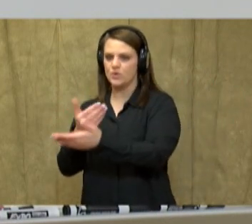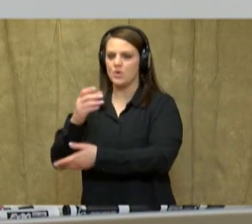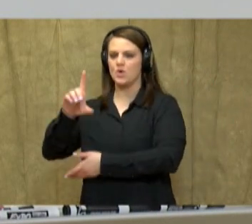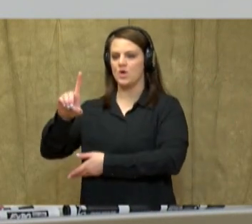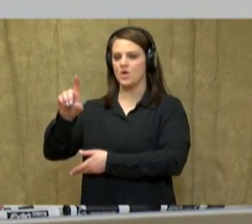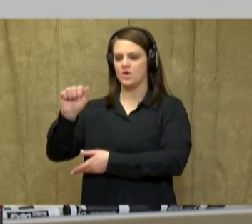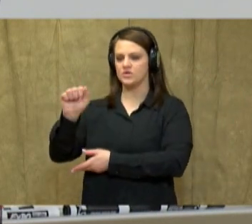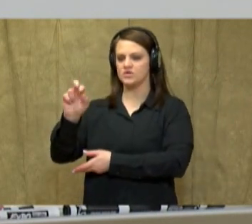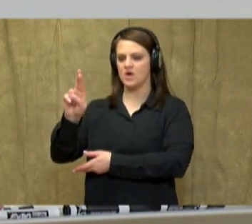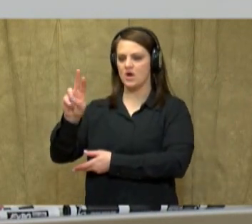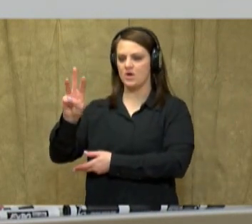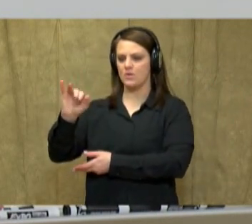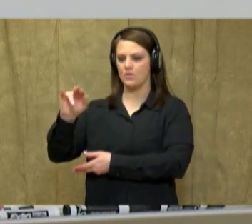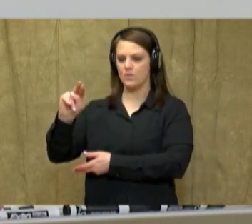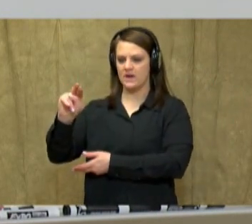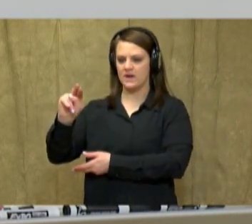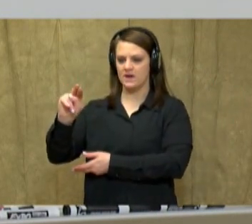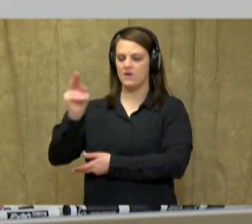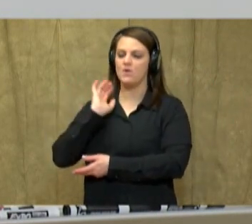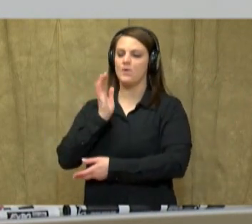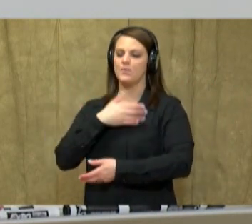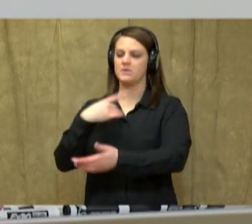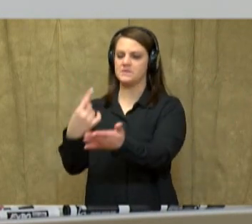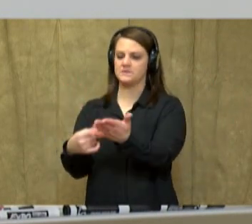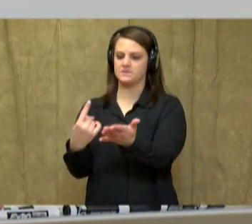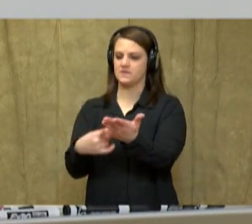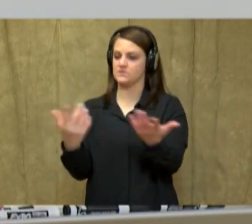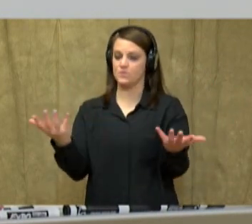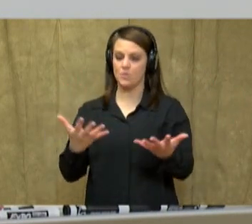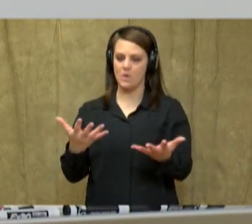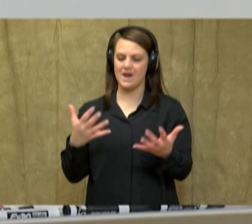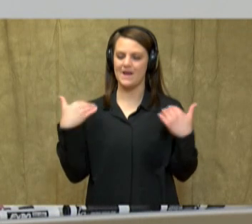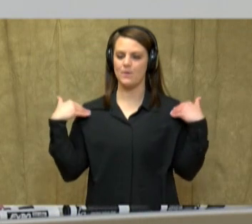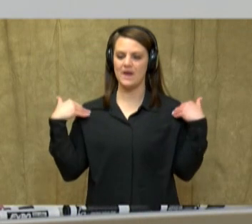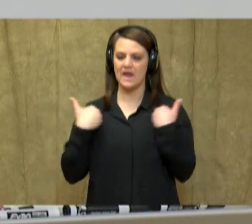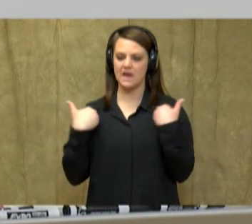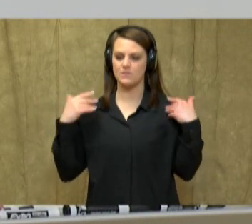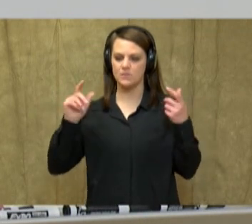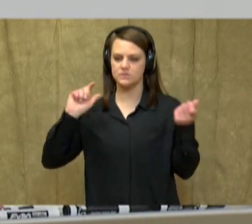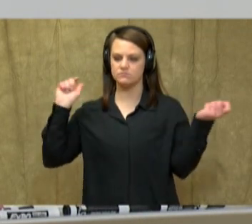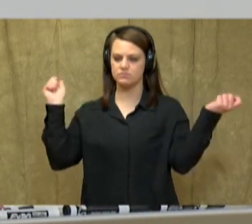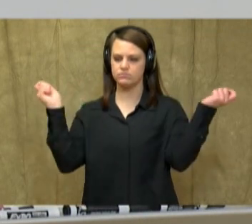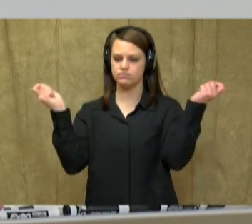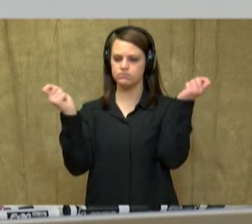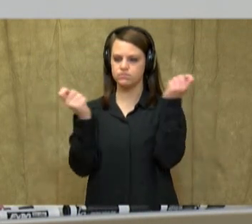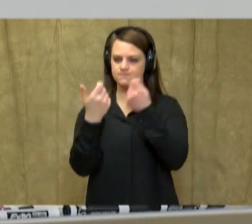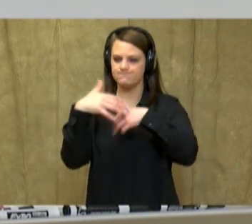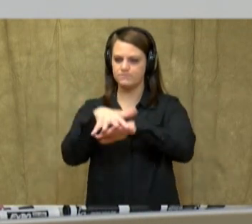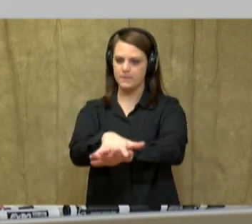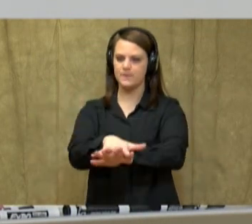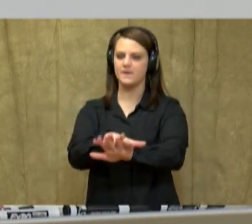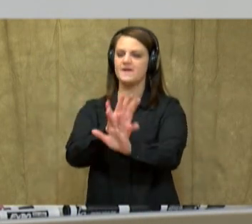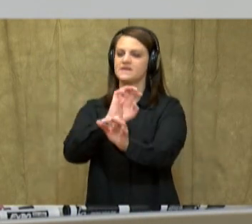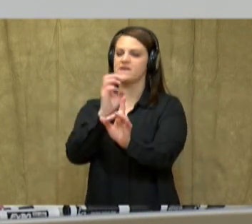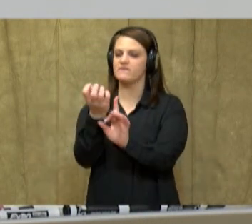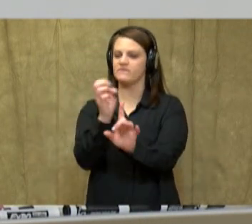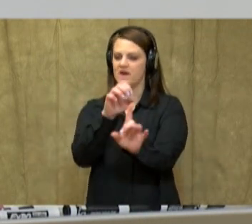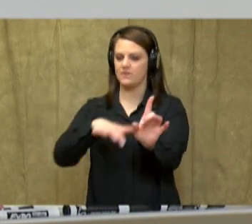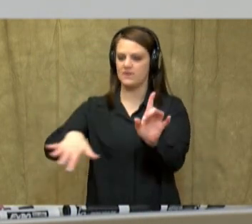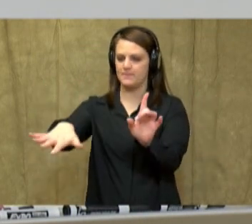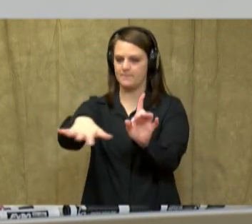and we're going to talk about how animals adapt and change to their environment, okay, and how they've